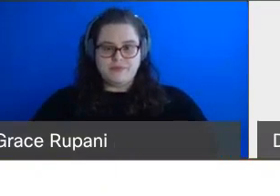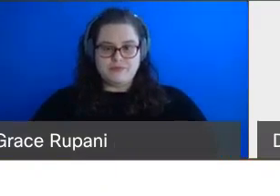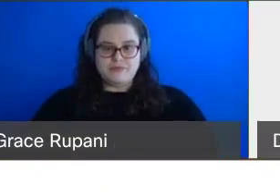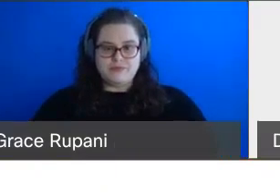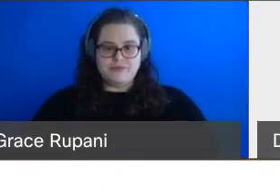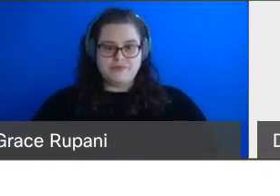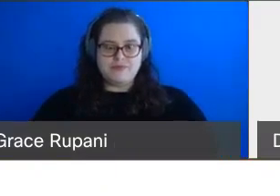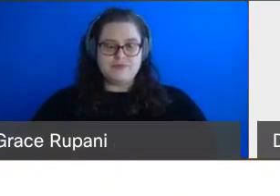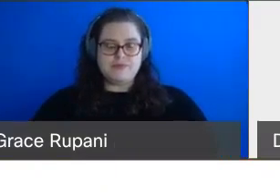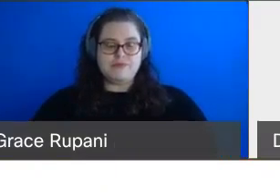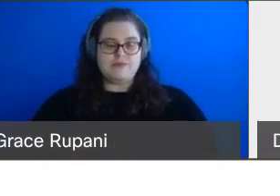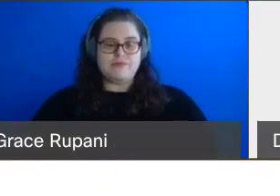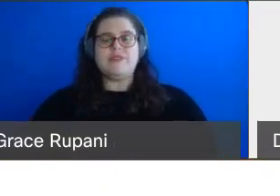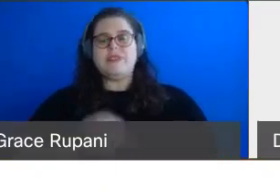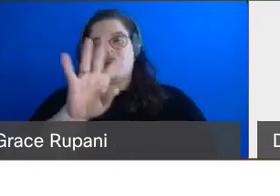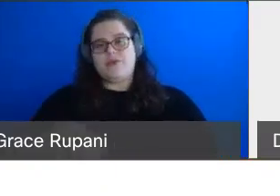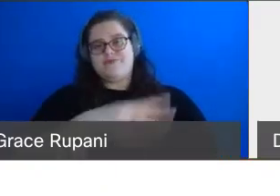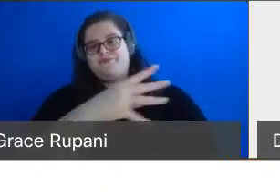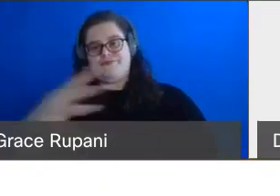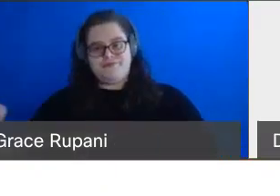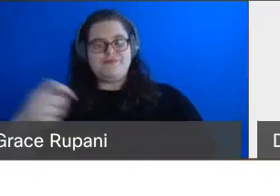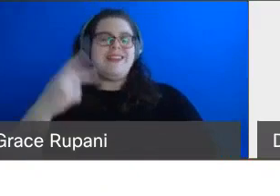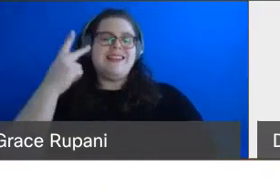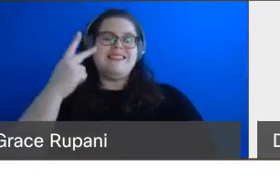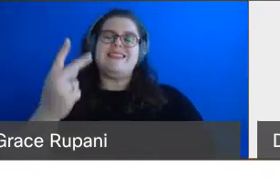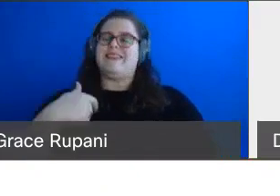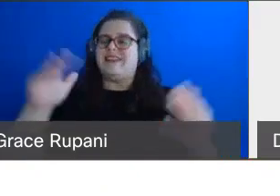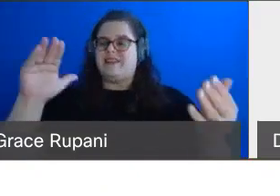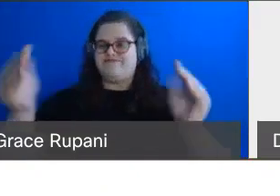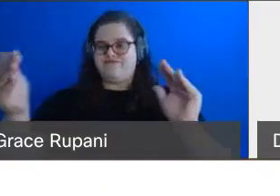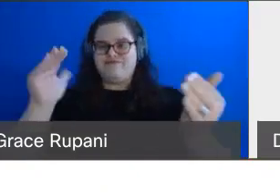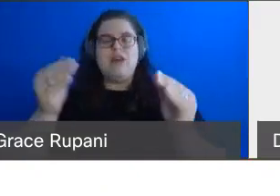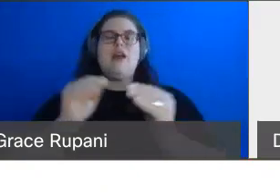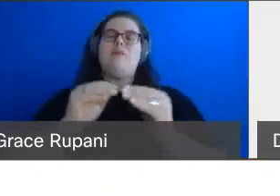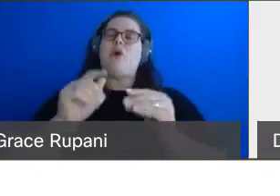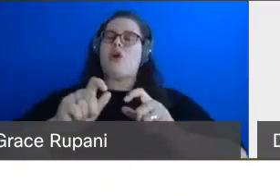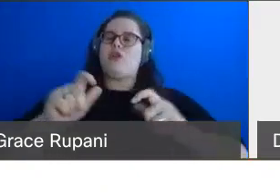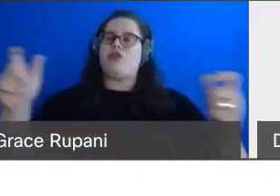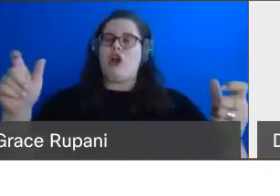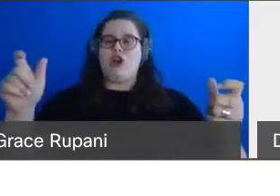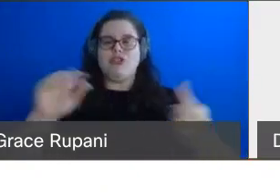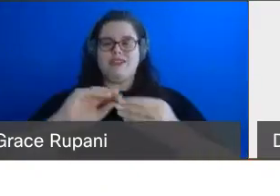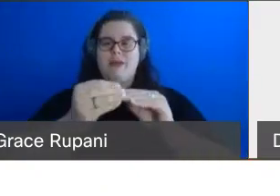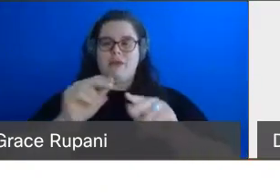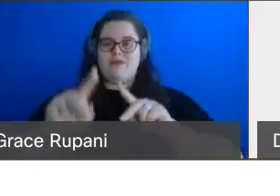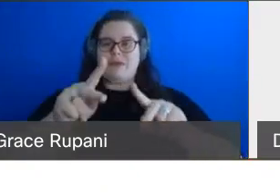And so, in terms of sort of the larger placement types for people in intermediate care